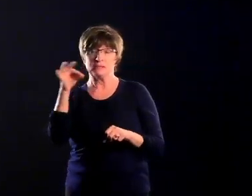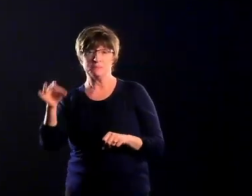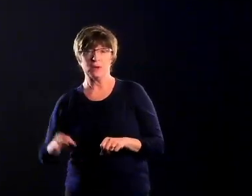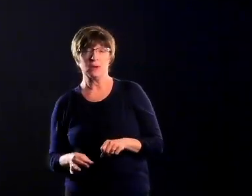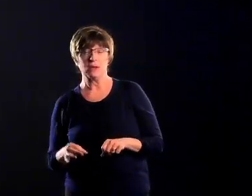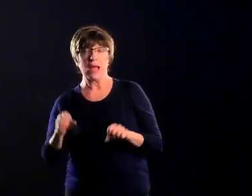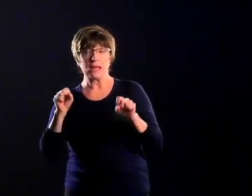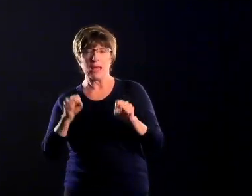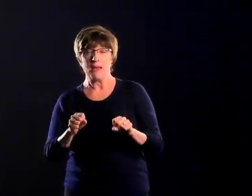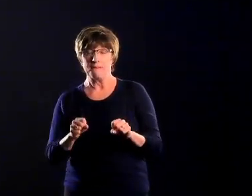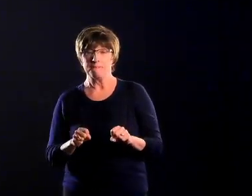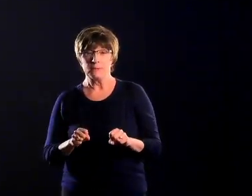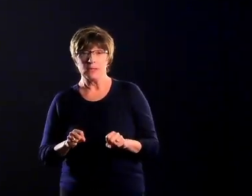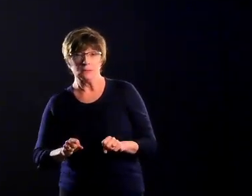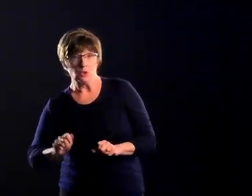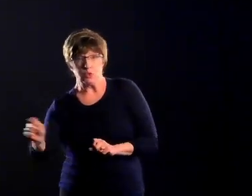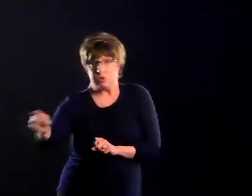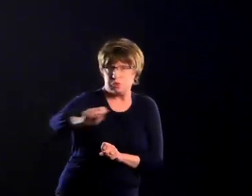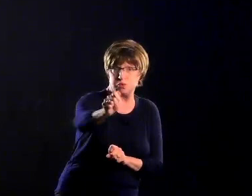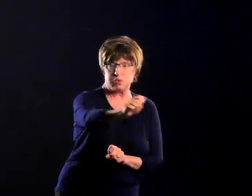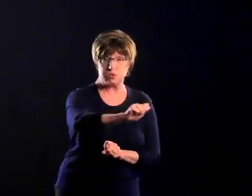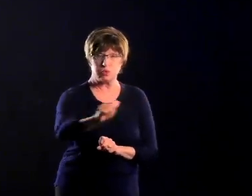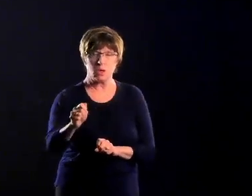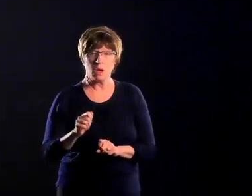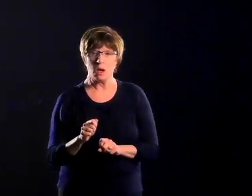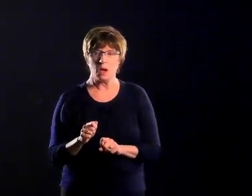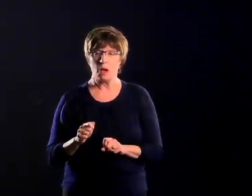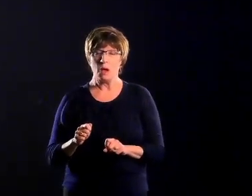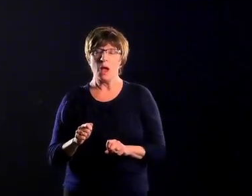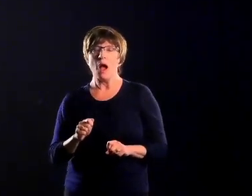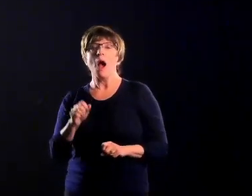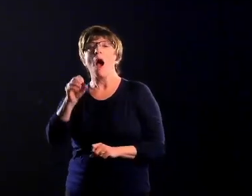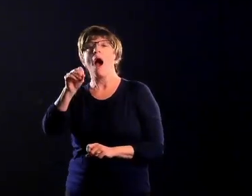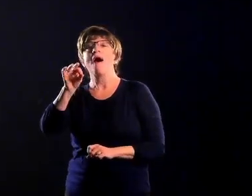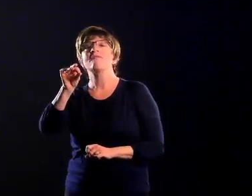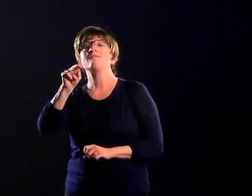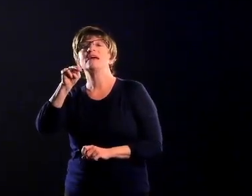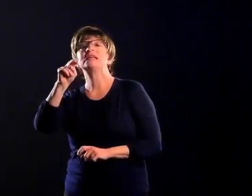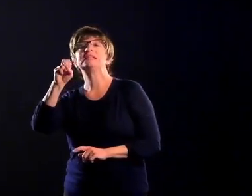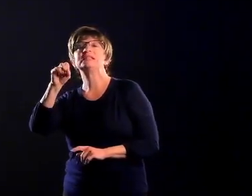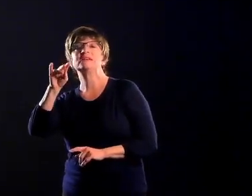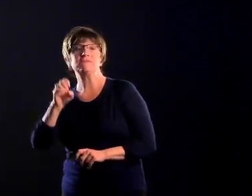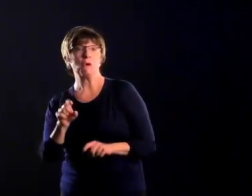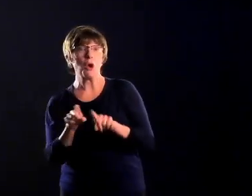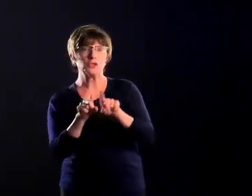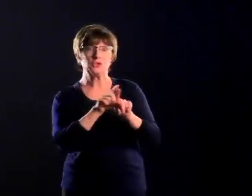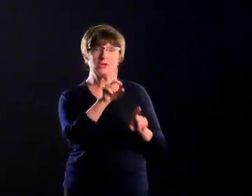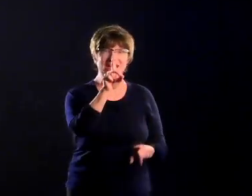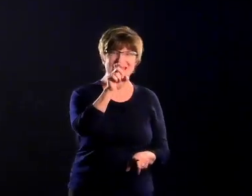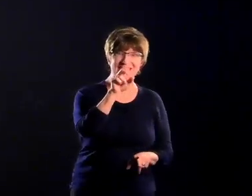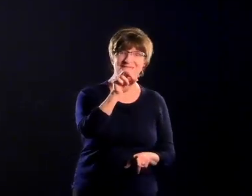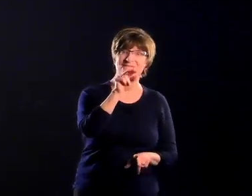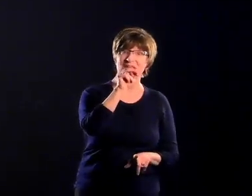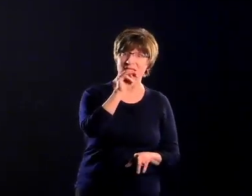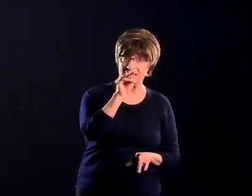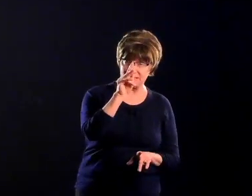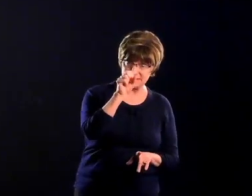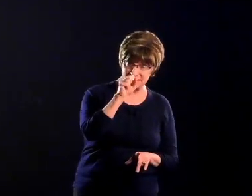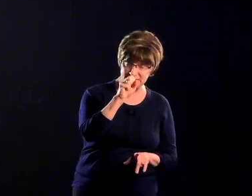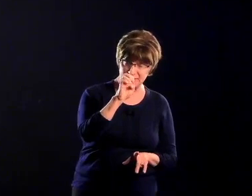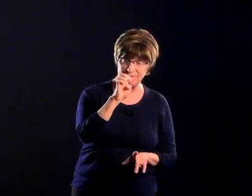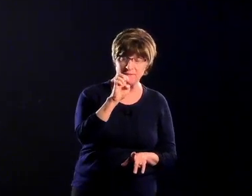be an offensive weapon, but it can also be a defensive weapon. It can help put us on the offensive. It also can help ward